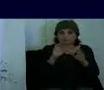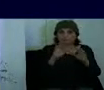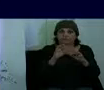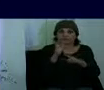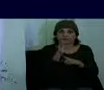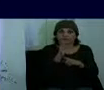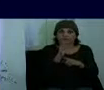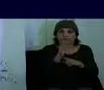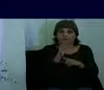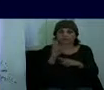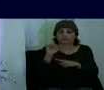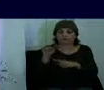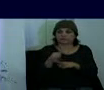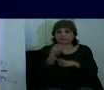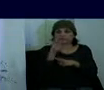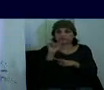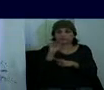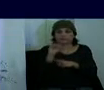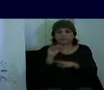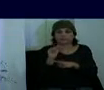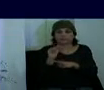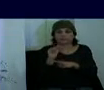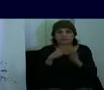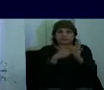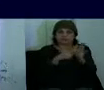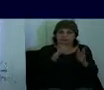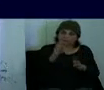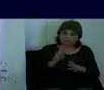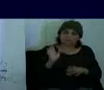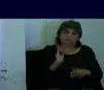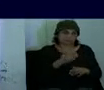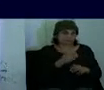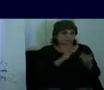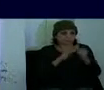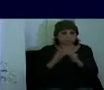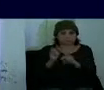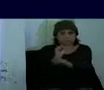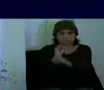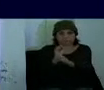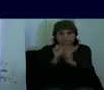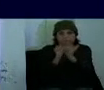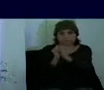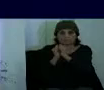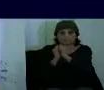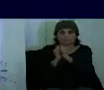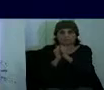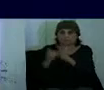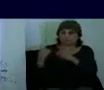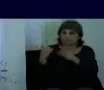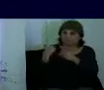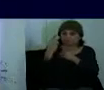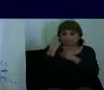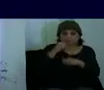show the need of our community to work together and to be responsible for one another.